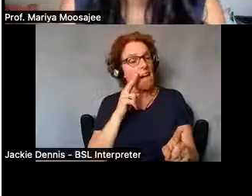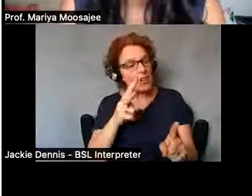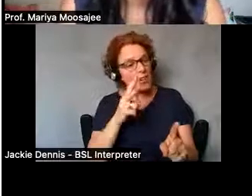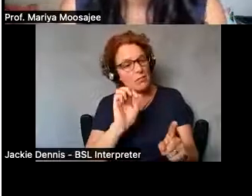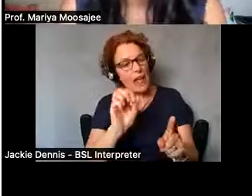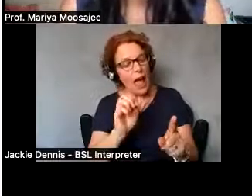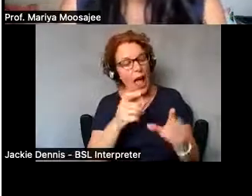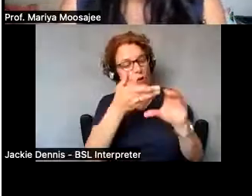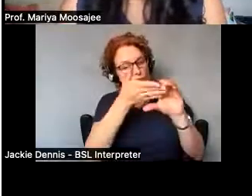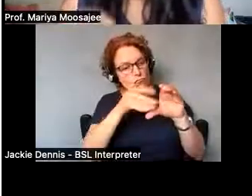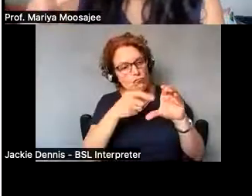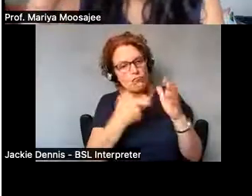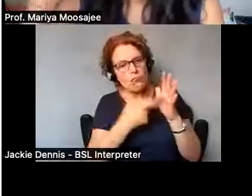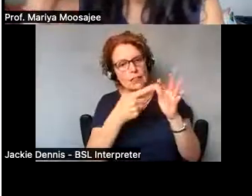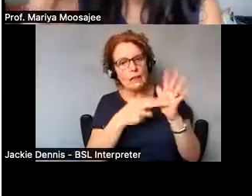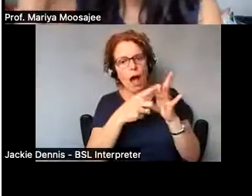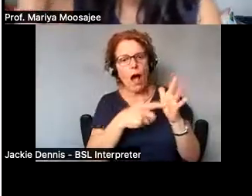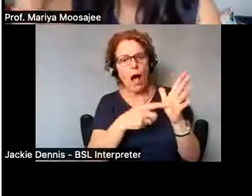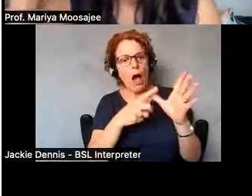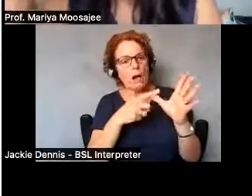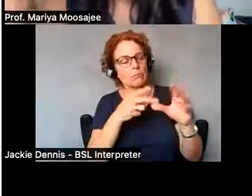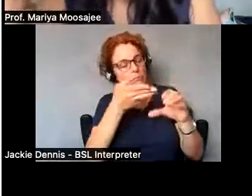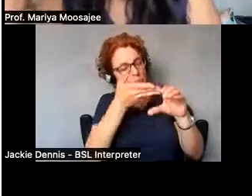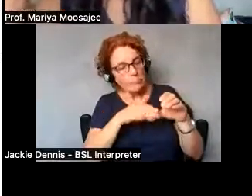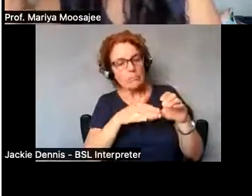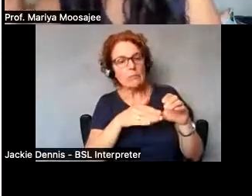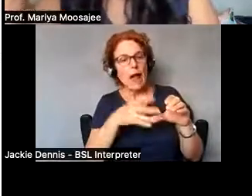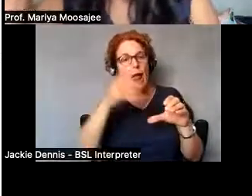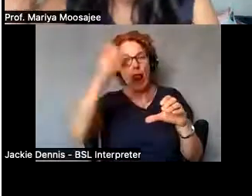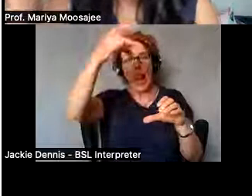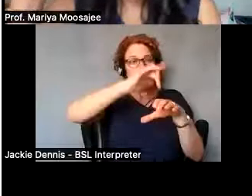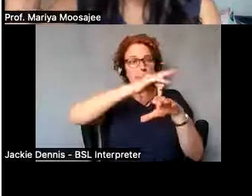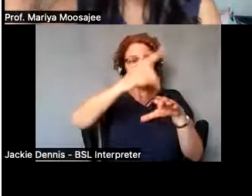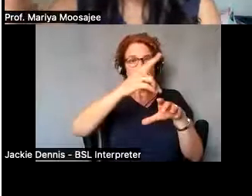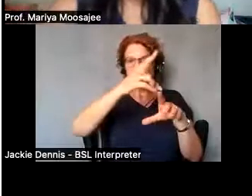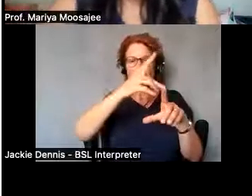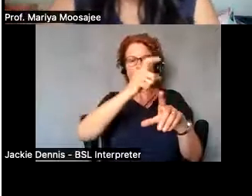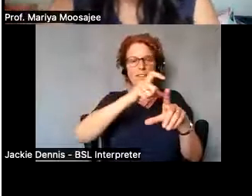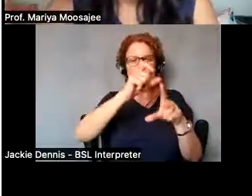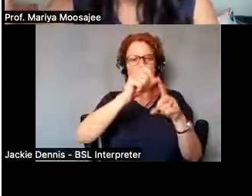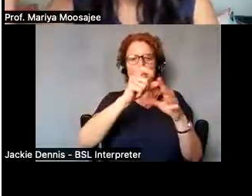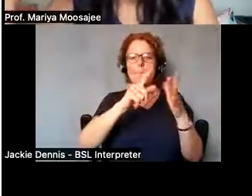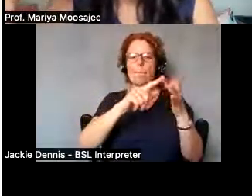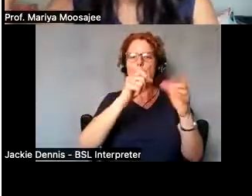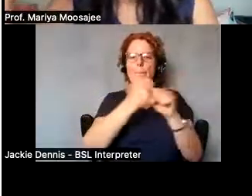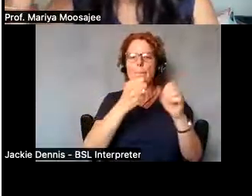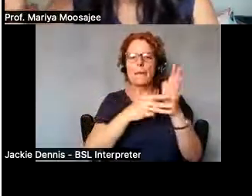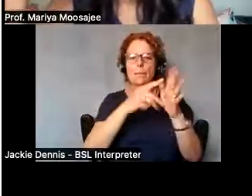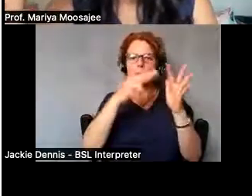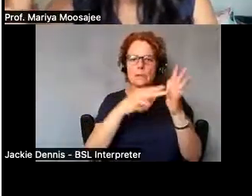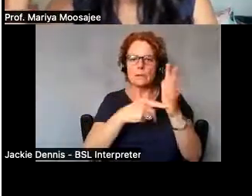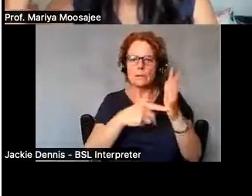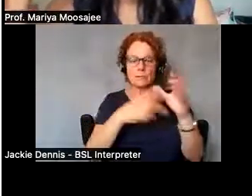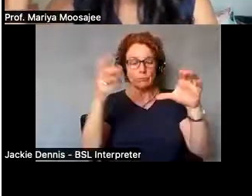retina of these zebrafish, that the light sensitive pigment, which helps convert, so when light enters the eye, it hits